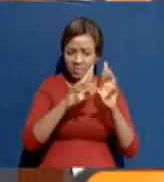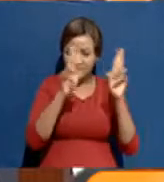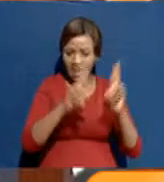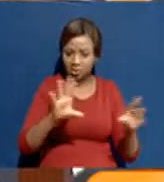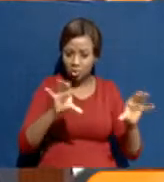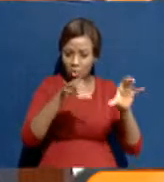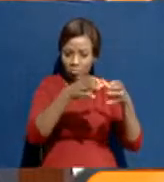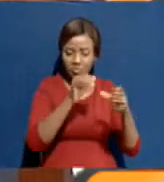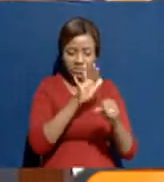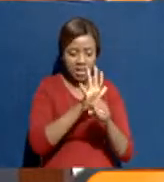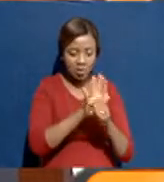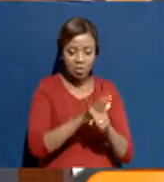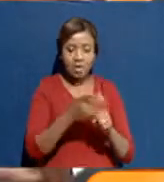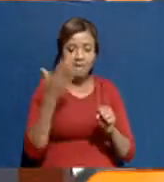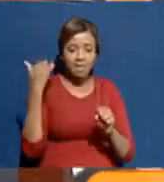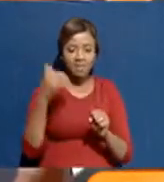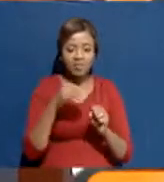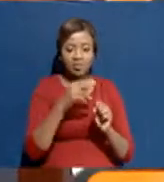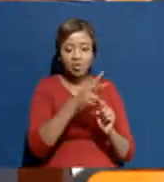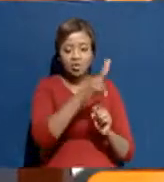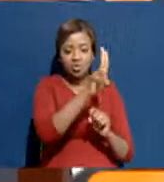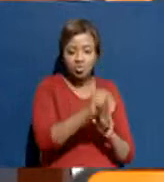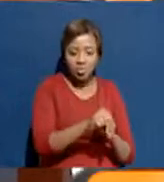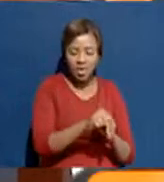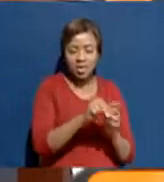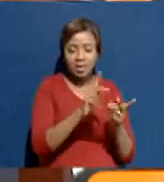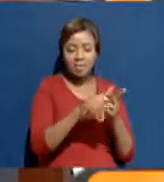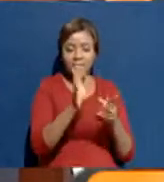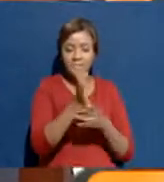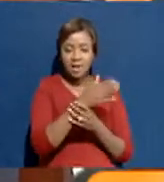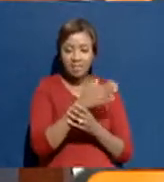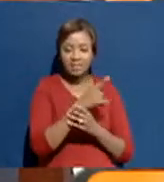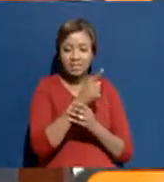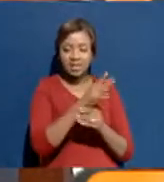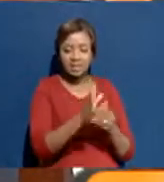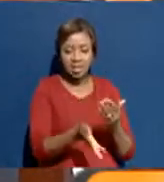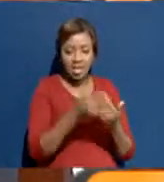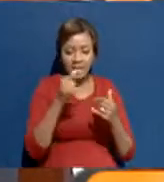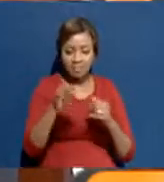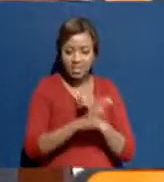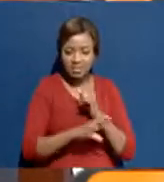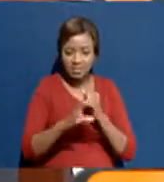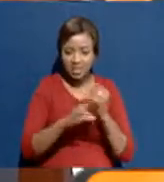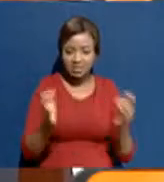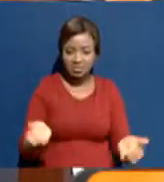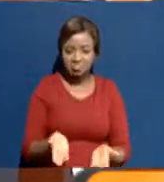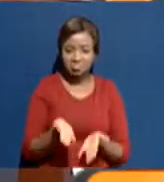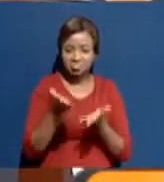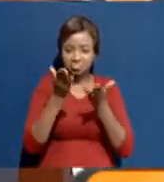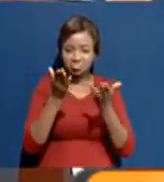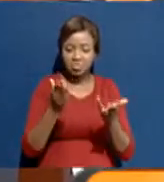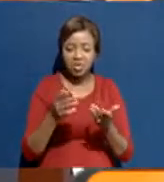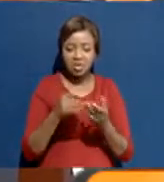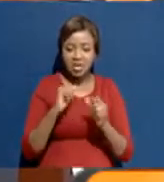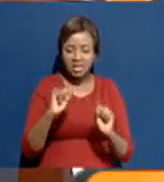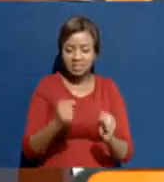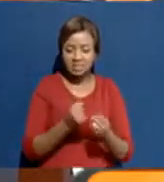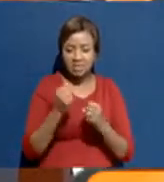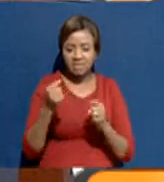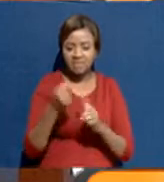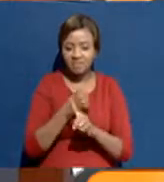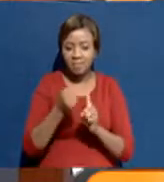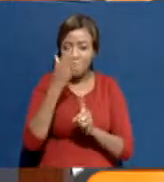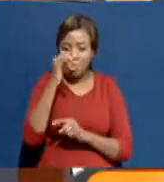the ambassadors of the UK who helped the country come back from the step back from civil war. I mean, Kofi Annan came,